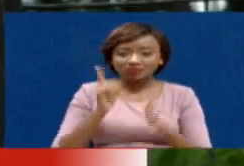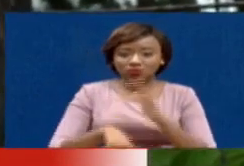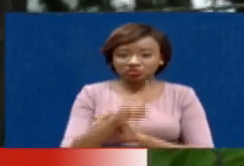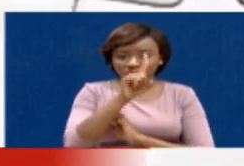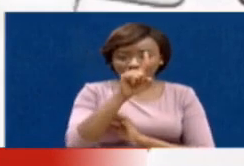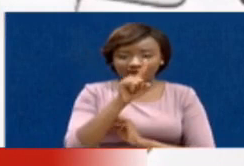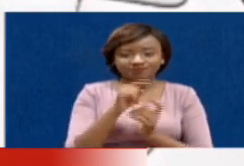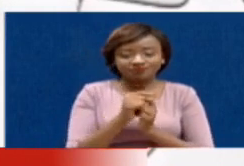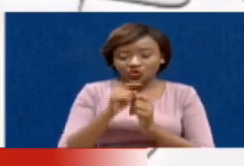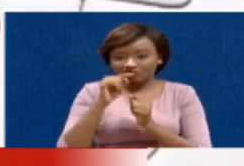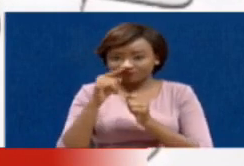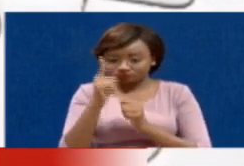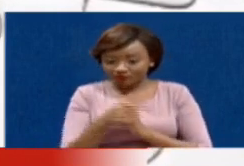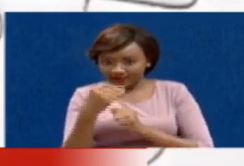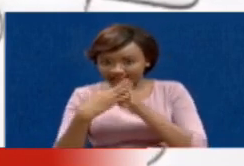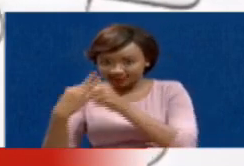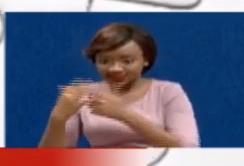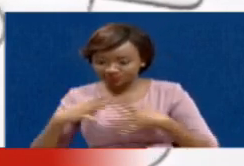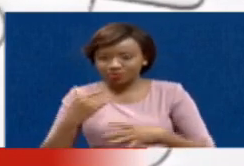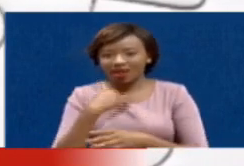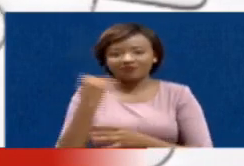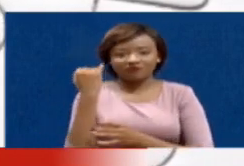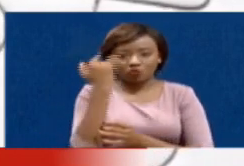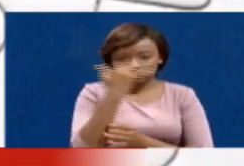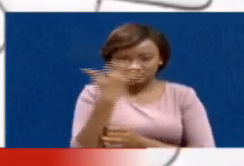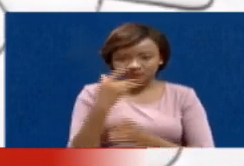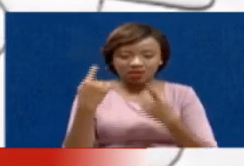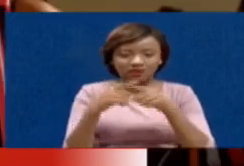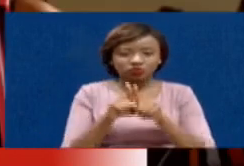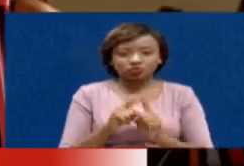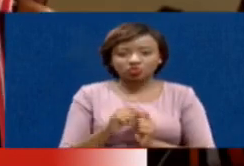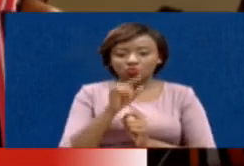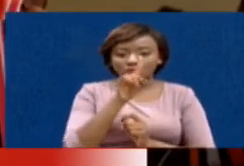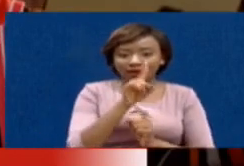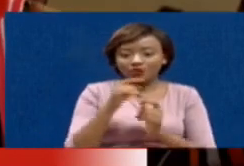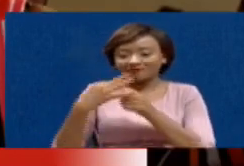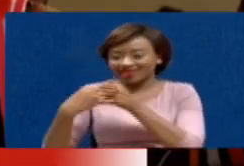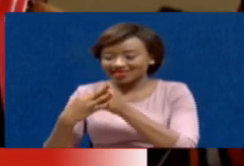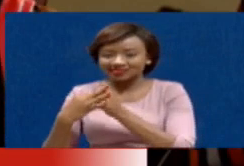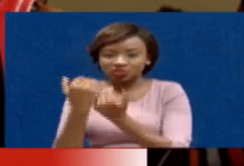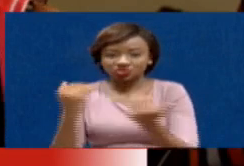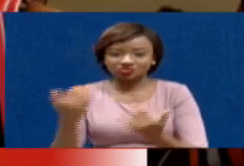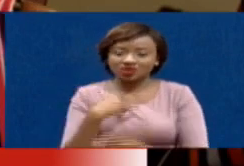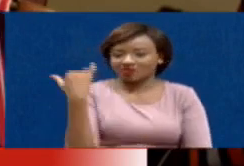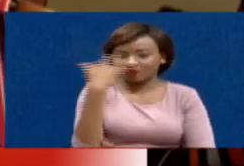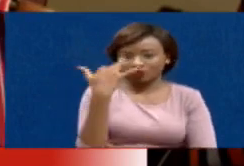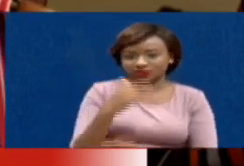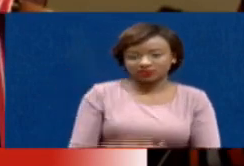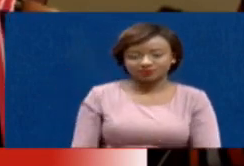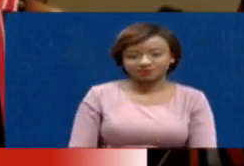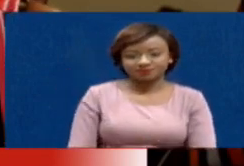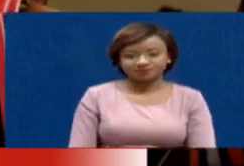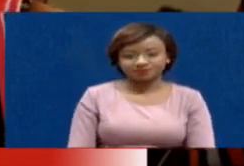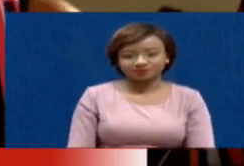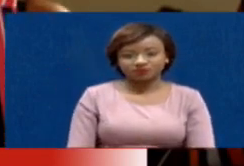has autism, and at least 1 in every 20 children is autistic. I'm so afraid of when there'll be total lockdown. I will